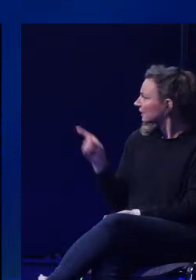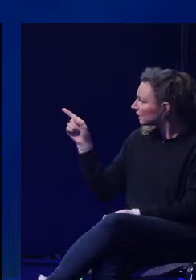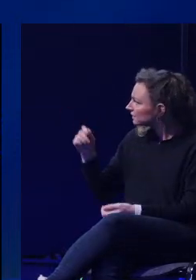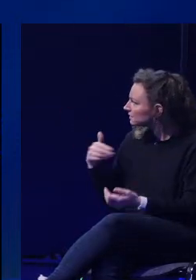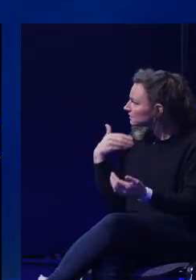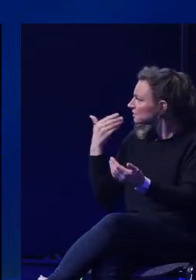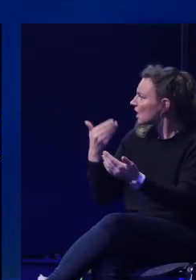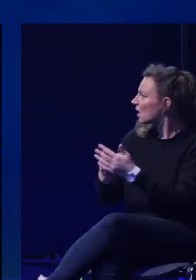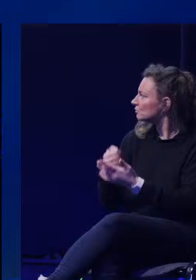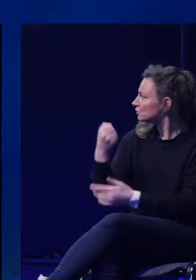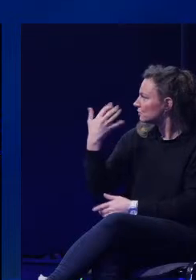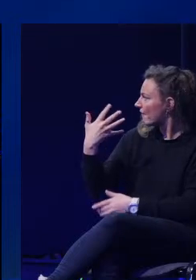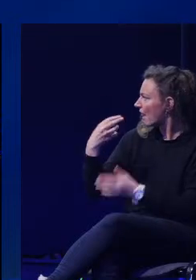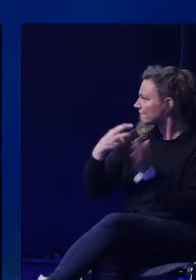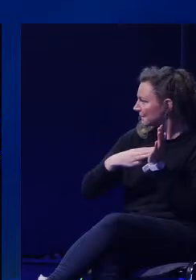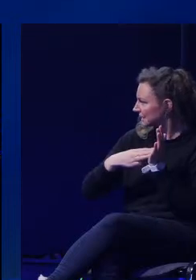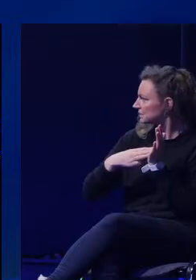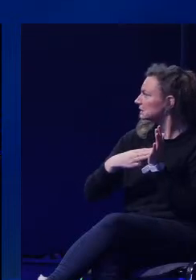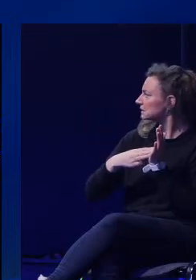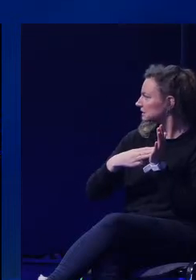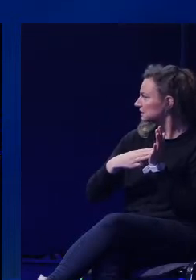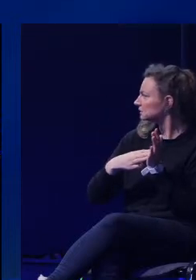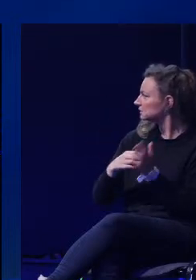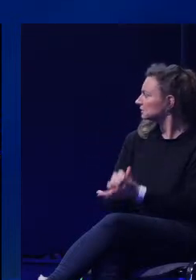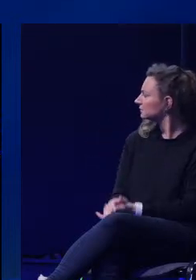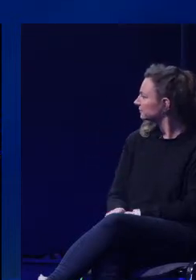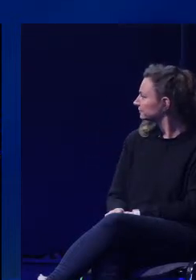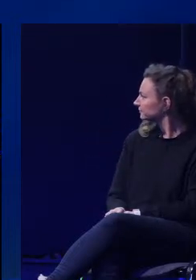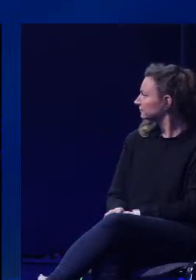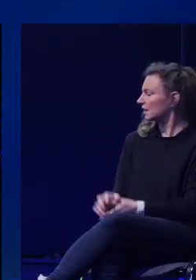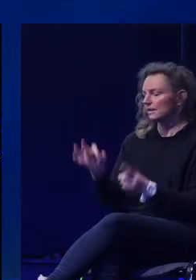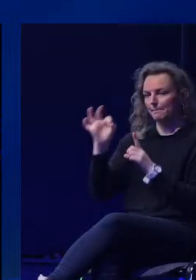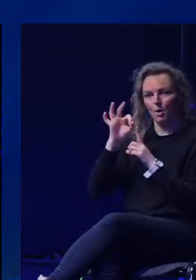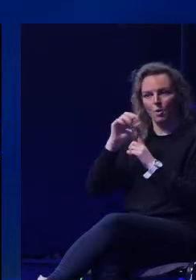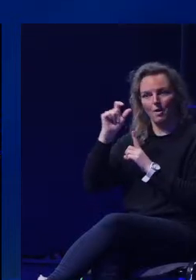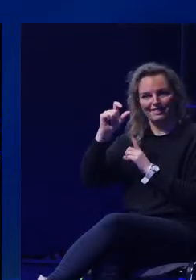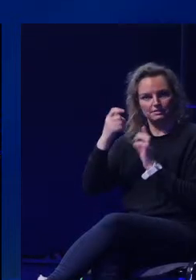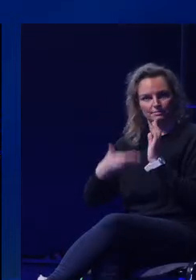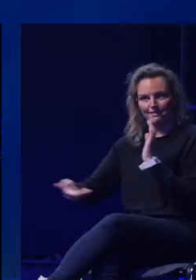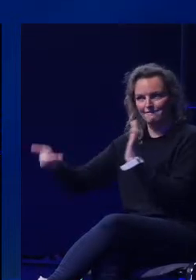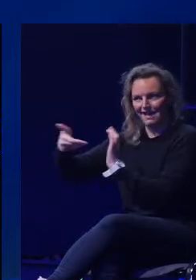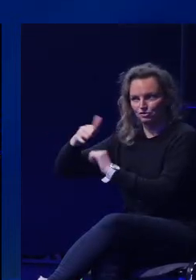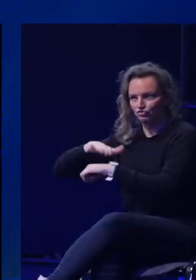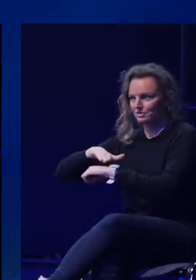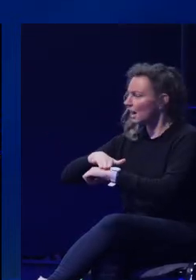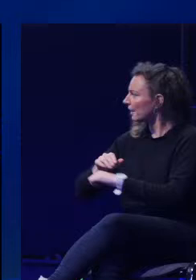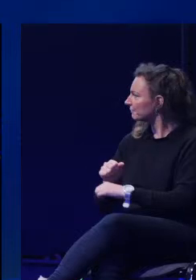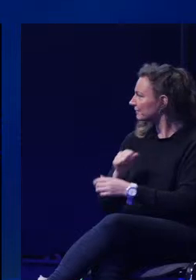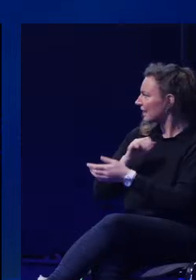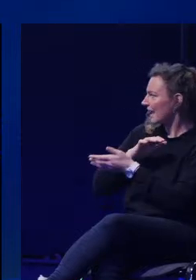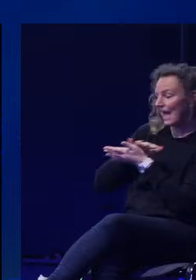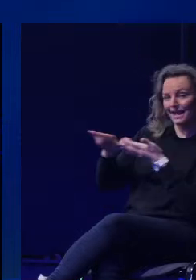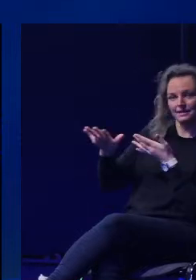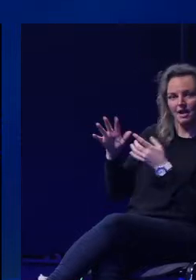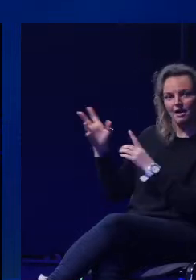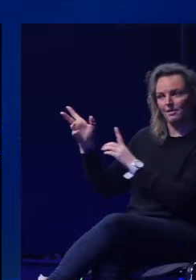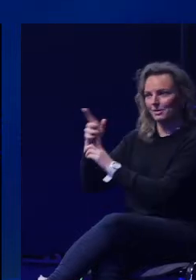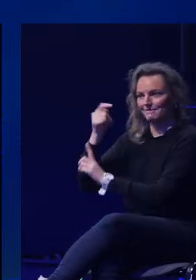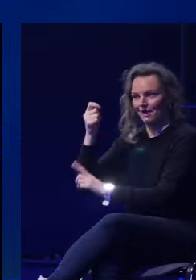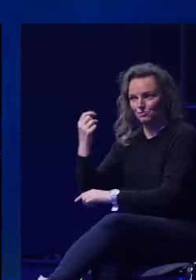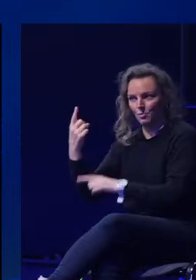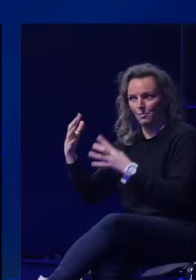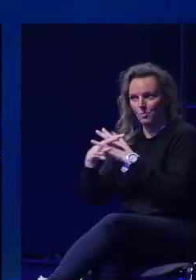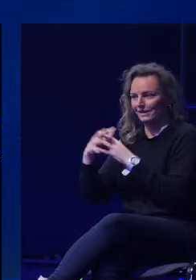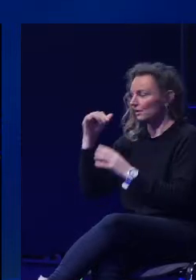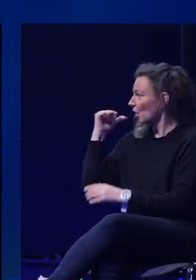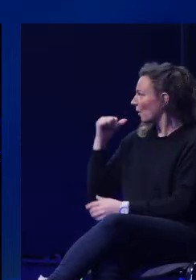so. Paul has a bit more time in Unreal Engine because Paul sort of signed on first, and Haider, we only found him a week ago. And